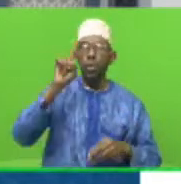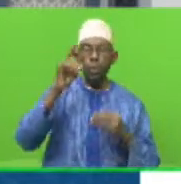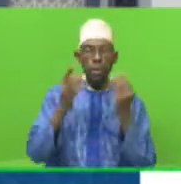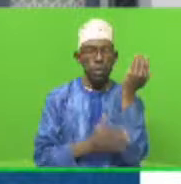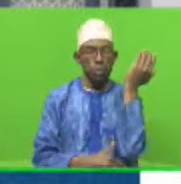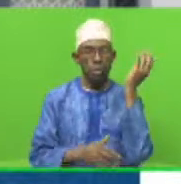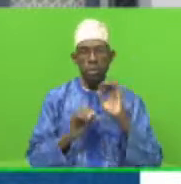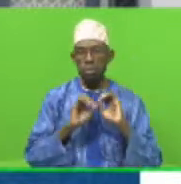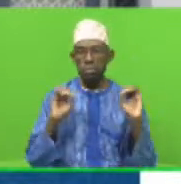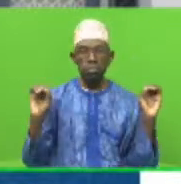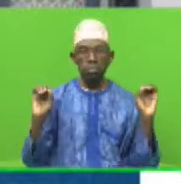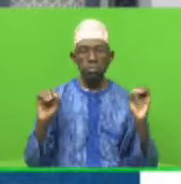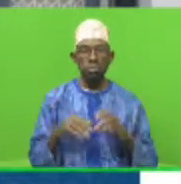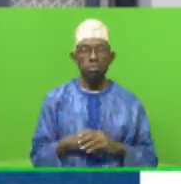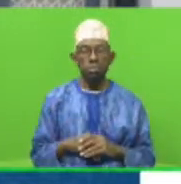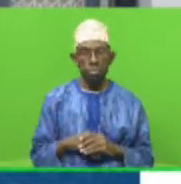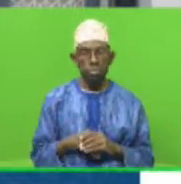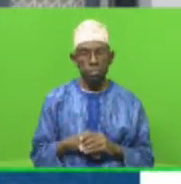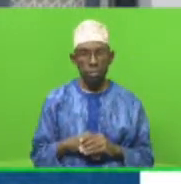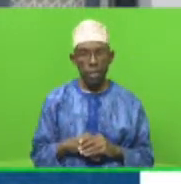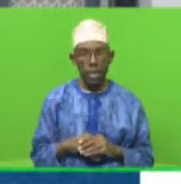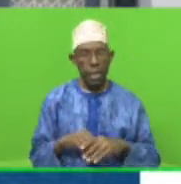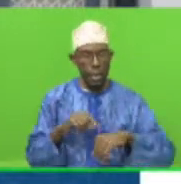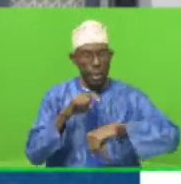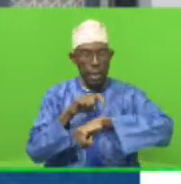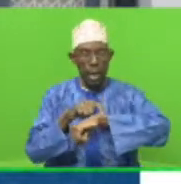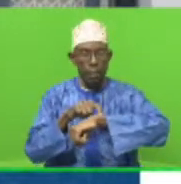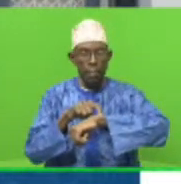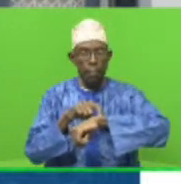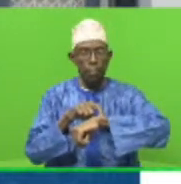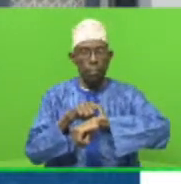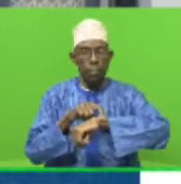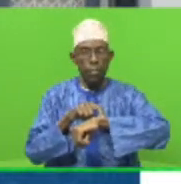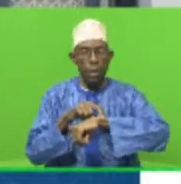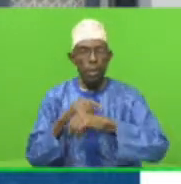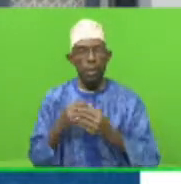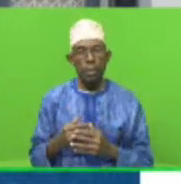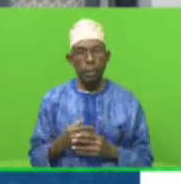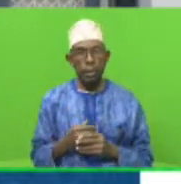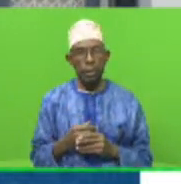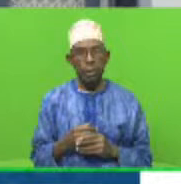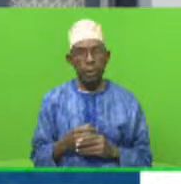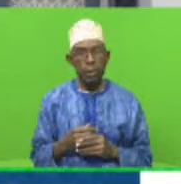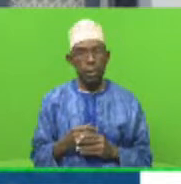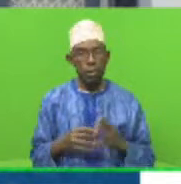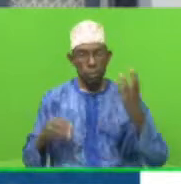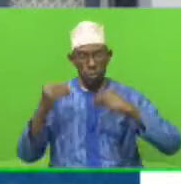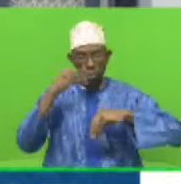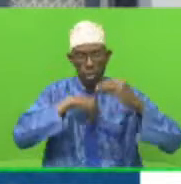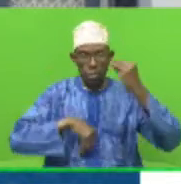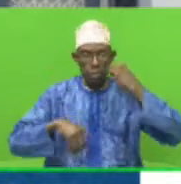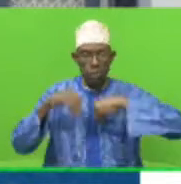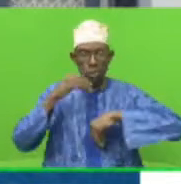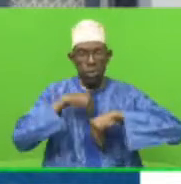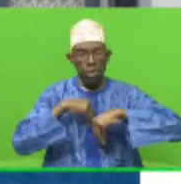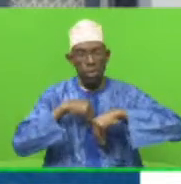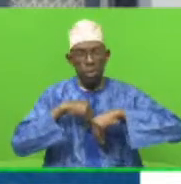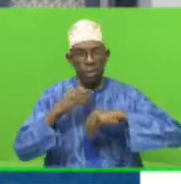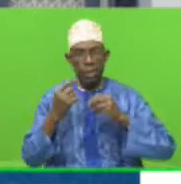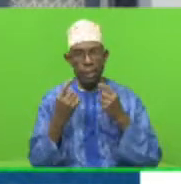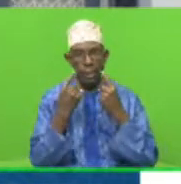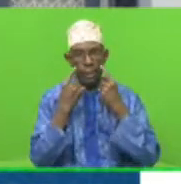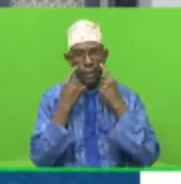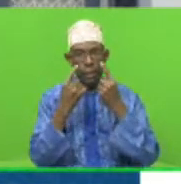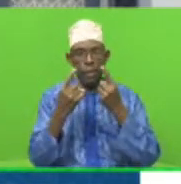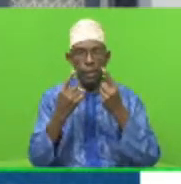is not. Now, when this fitra is corrupted, as we have seen